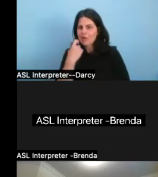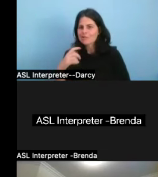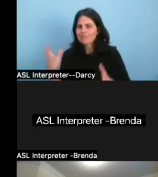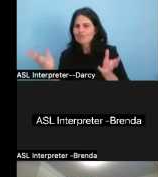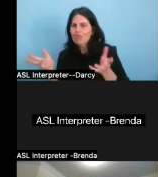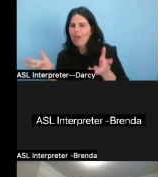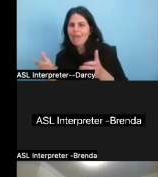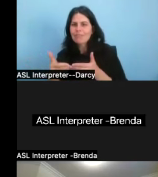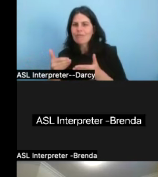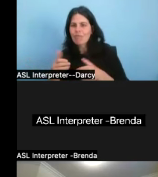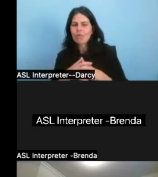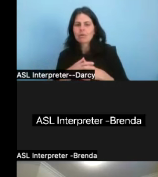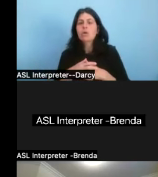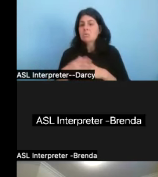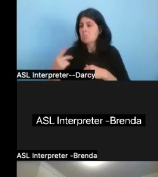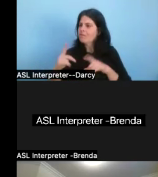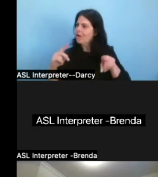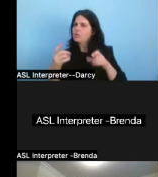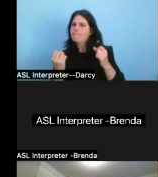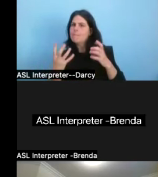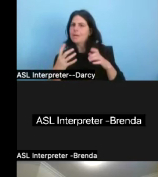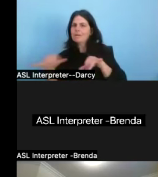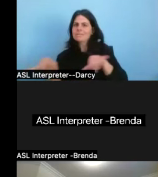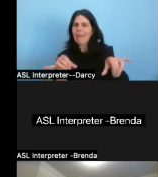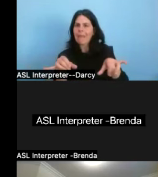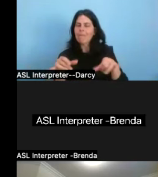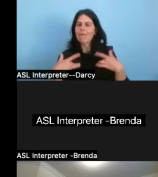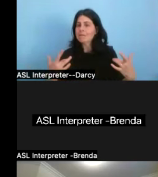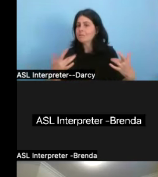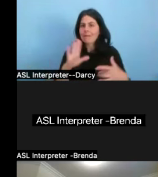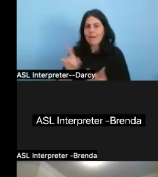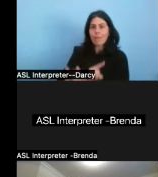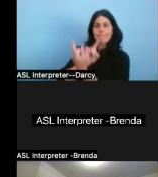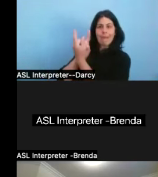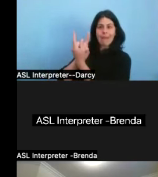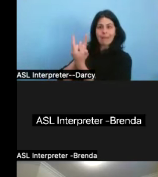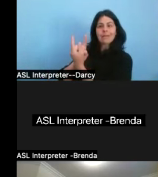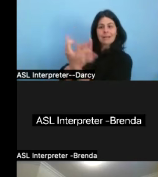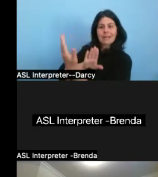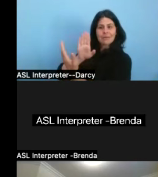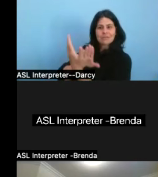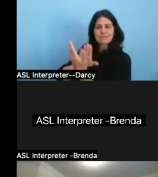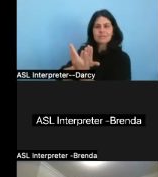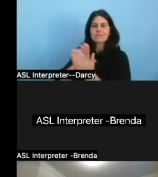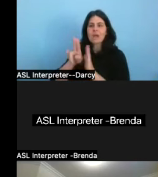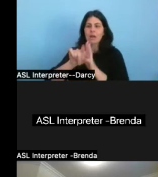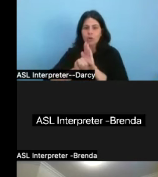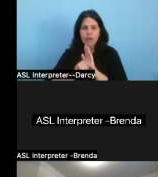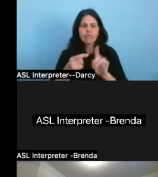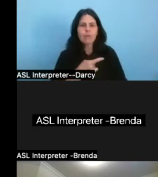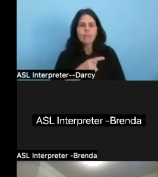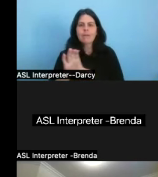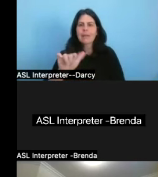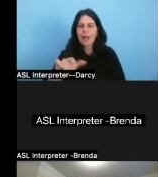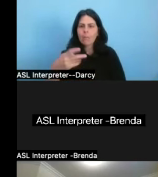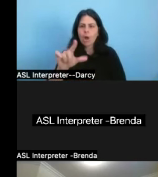We've been to a lot of the same events, but I've never actually met him in person. So Craig Davis has his undergrad from Cal Poly San Luis Obispo.